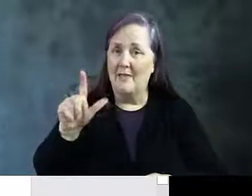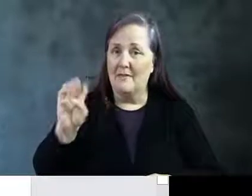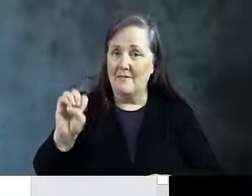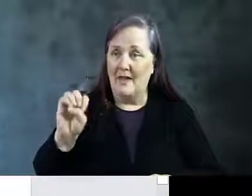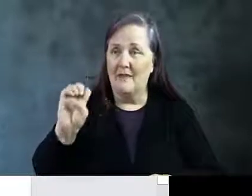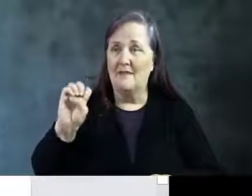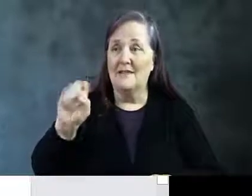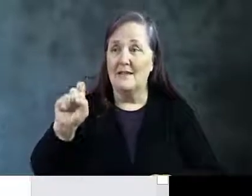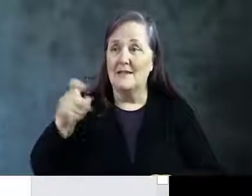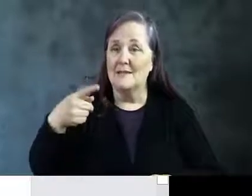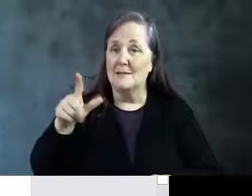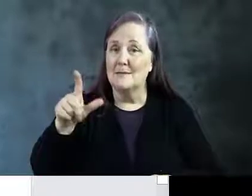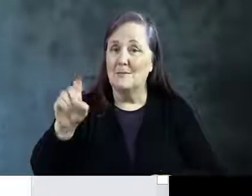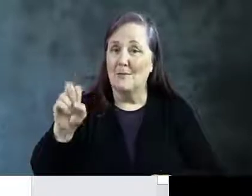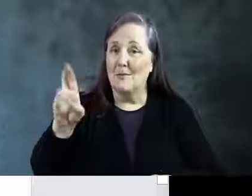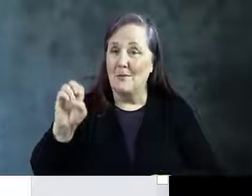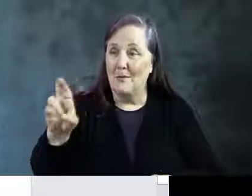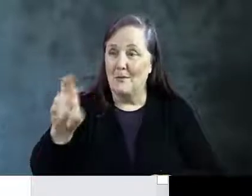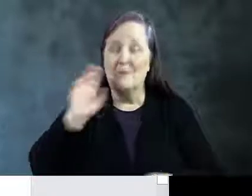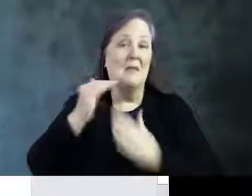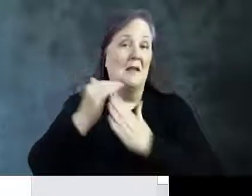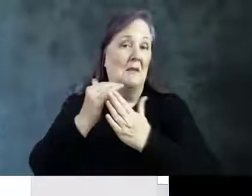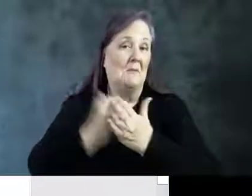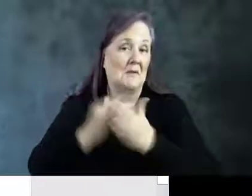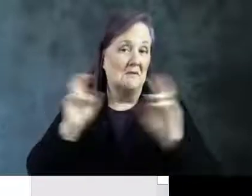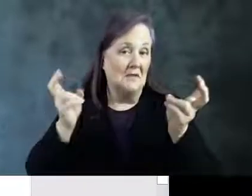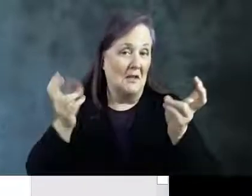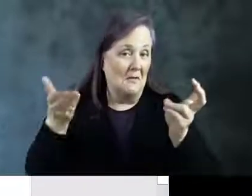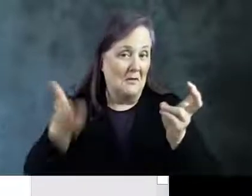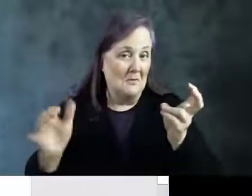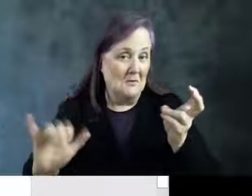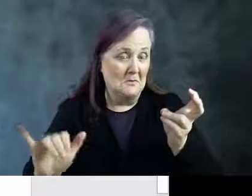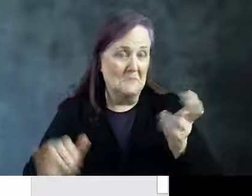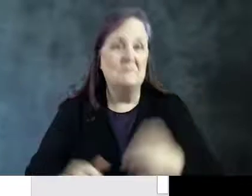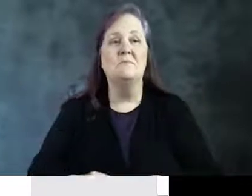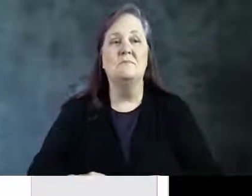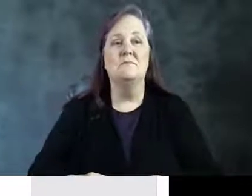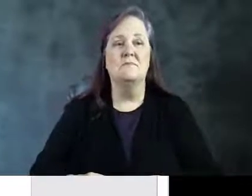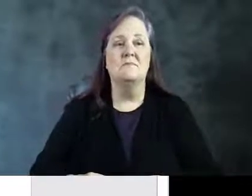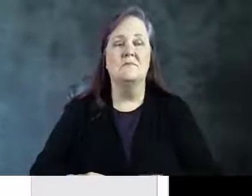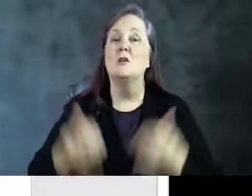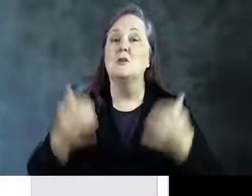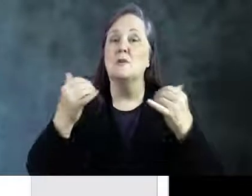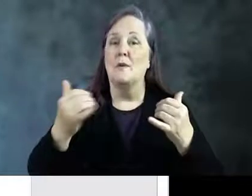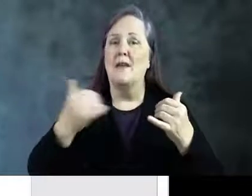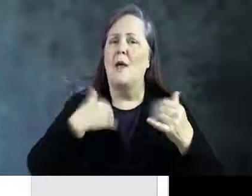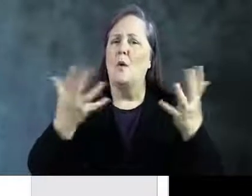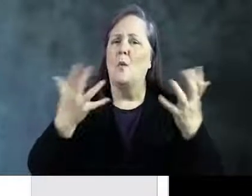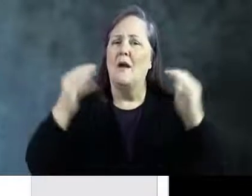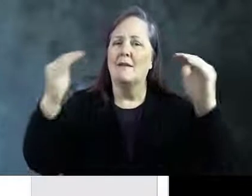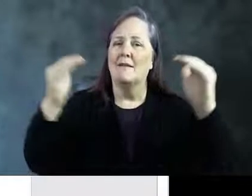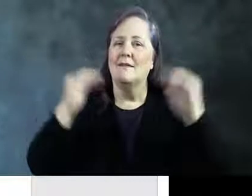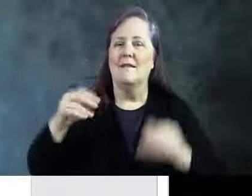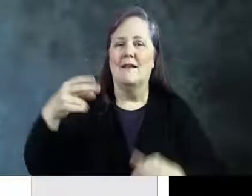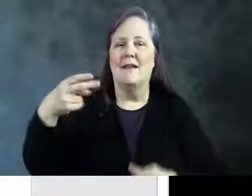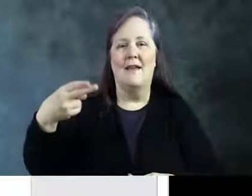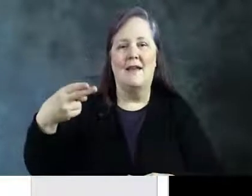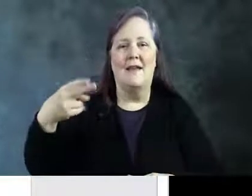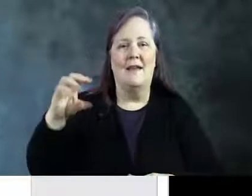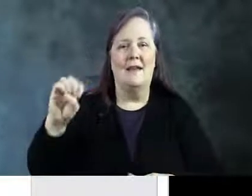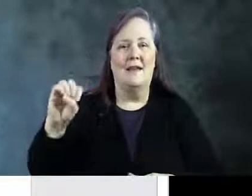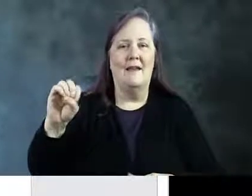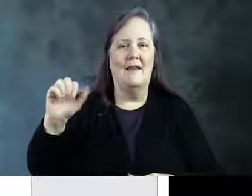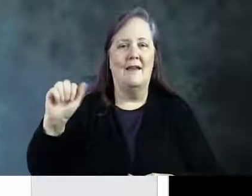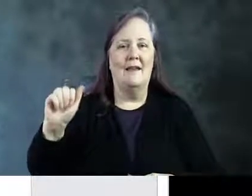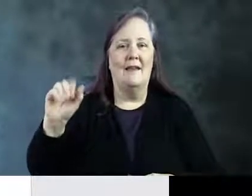title there. Okay, so now our document has a title. Let's give it some headings and some structure. And